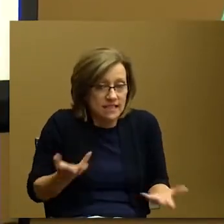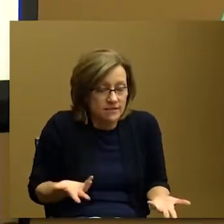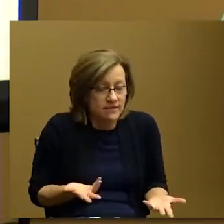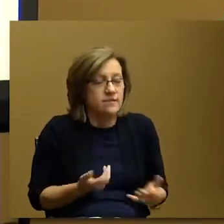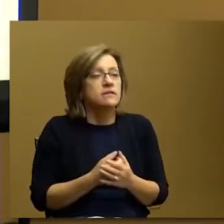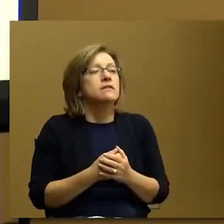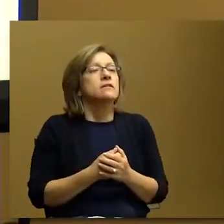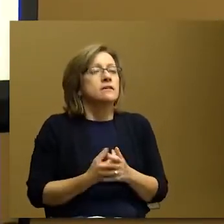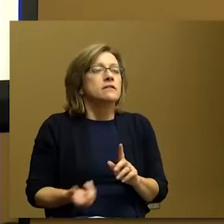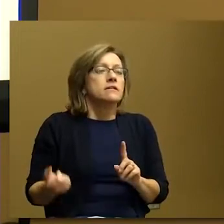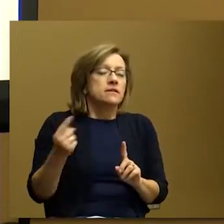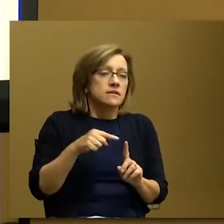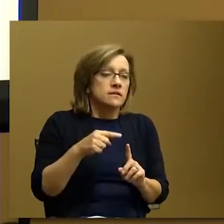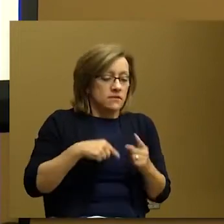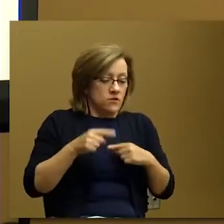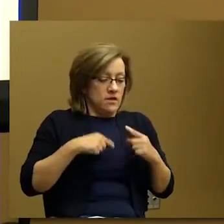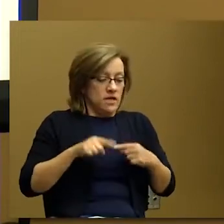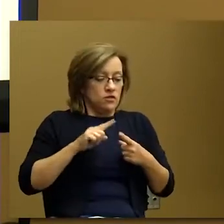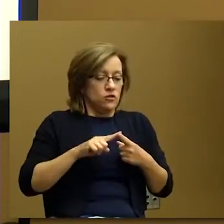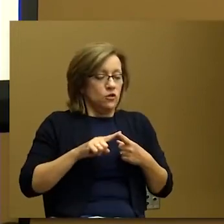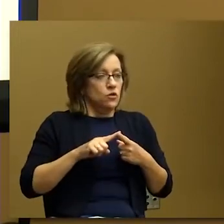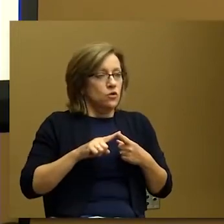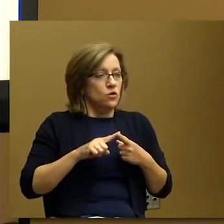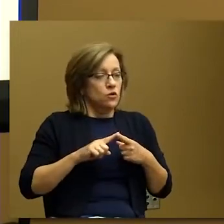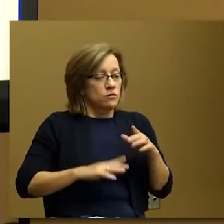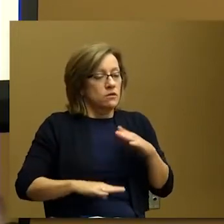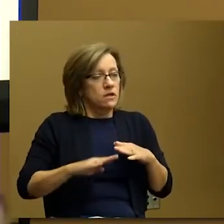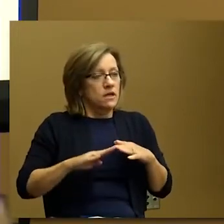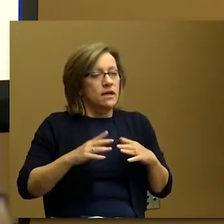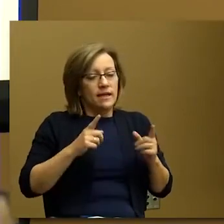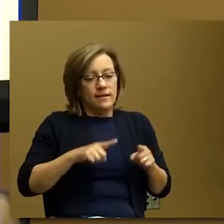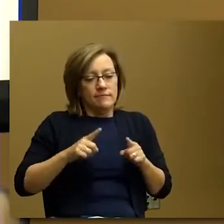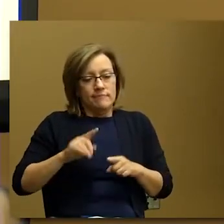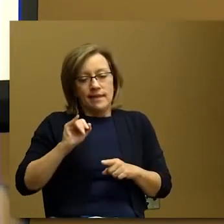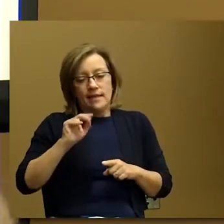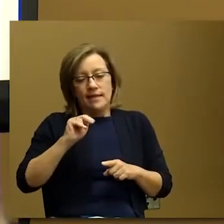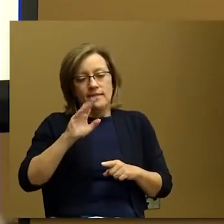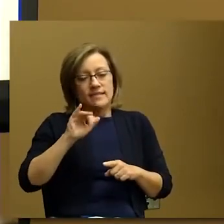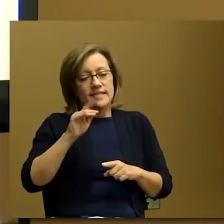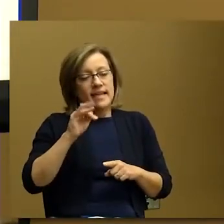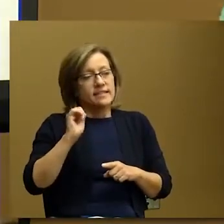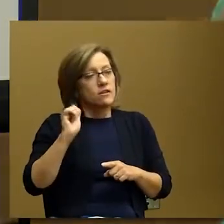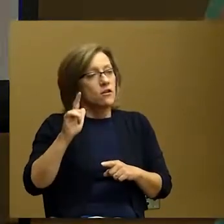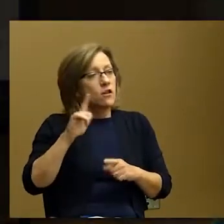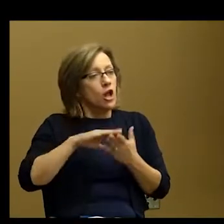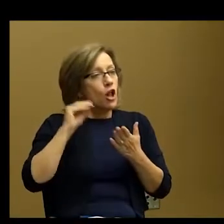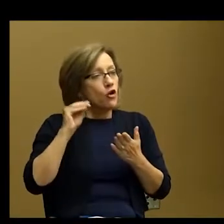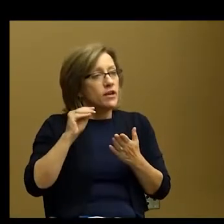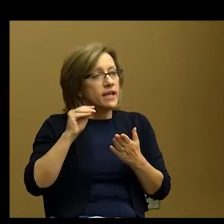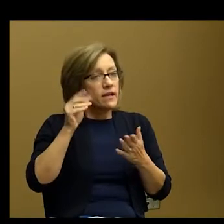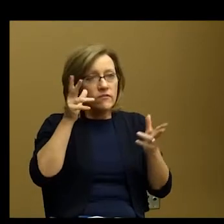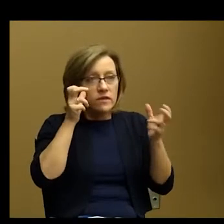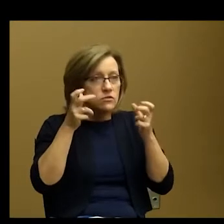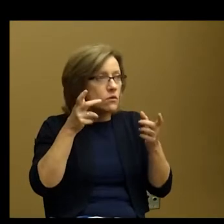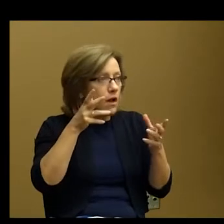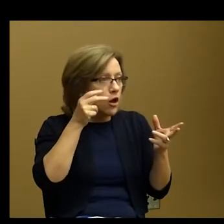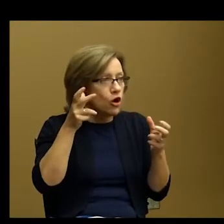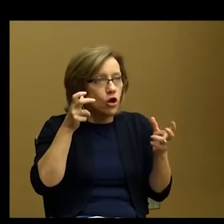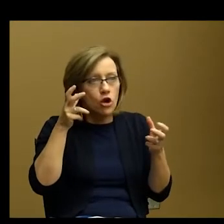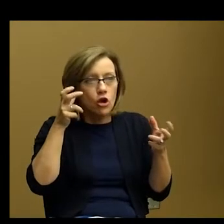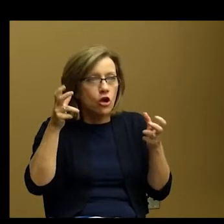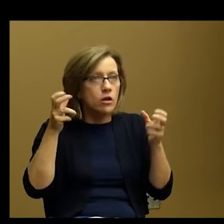back to that incidental learning I talked about at the beginning. And if they don't have the vision,